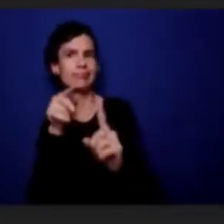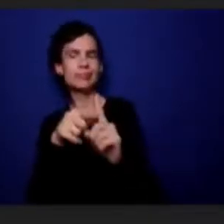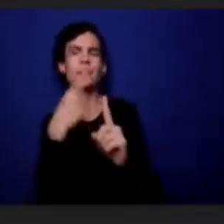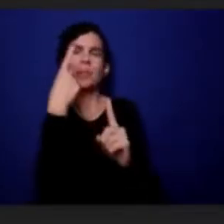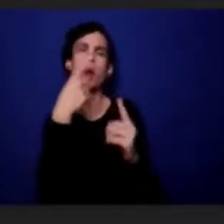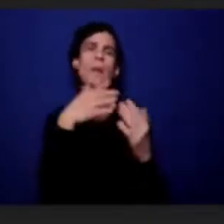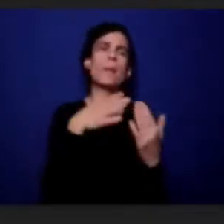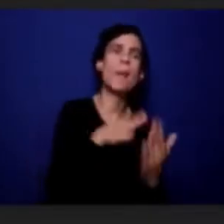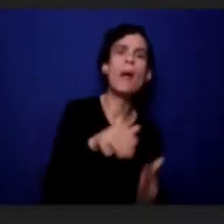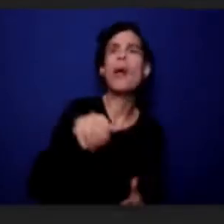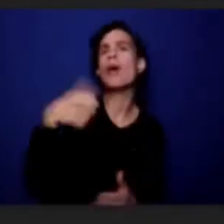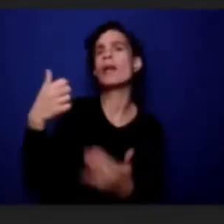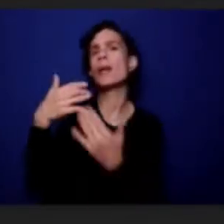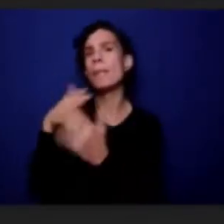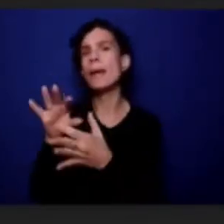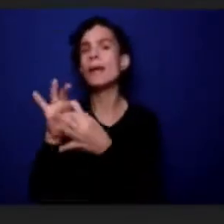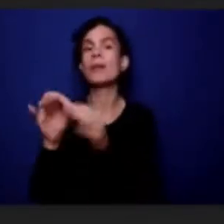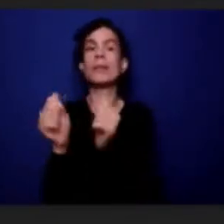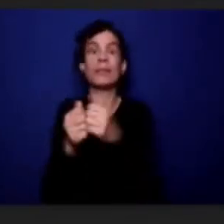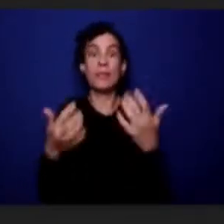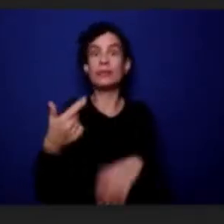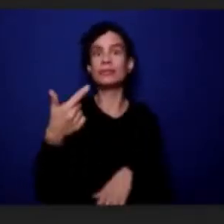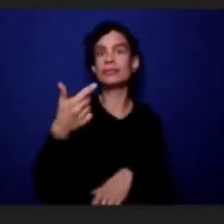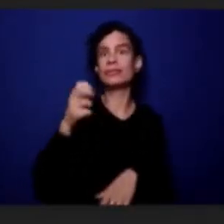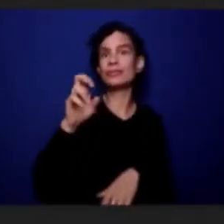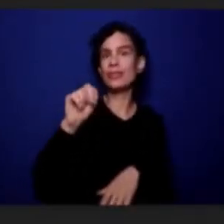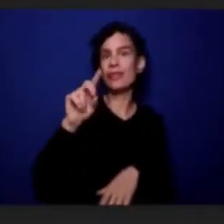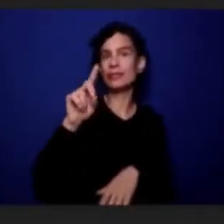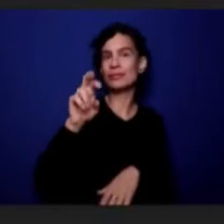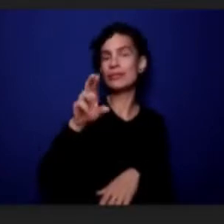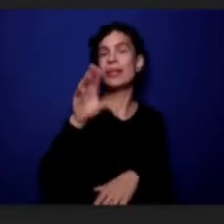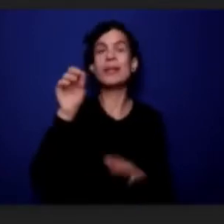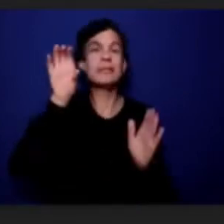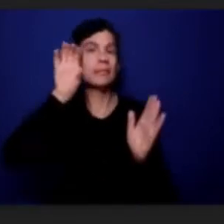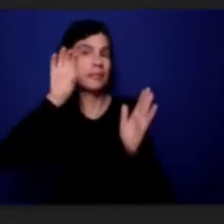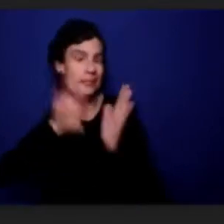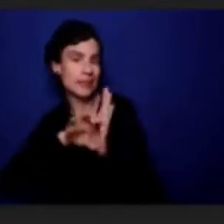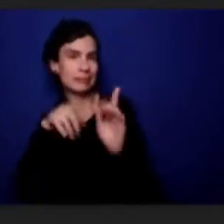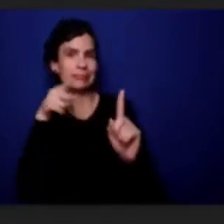contributions is that they both deal with,